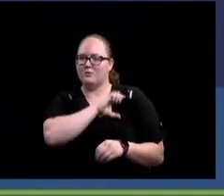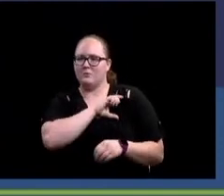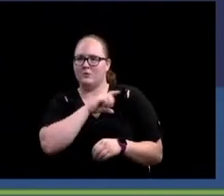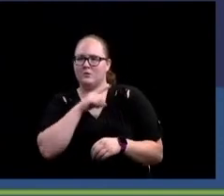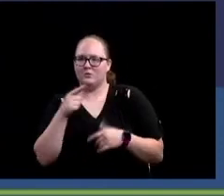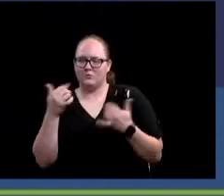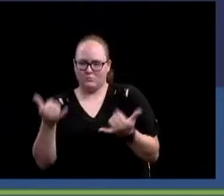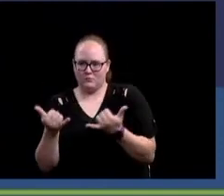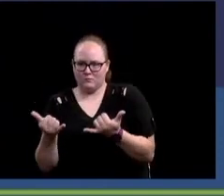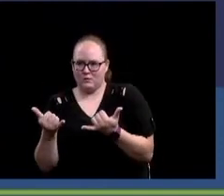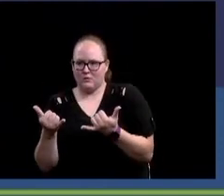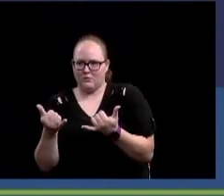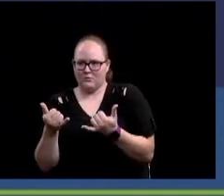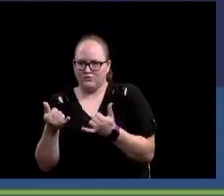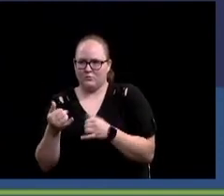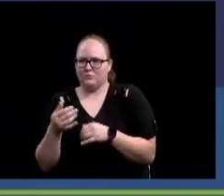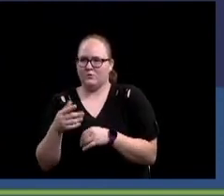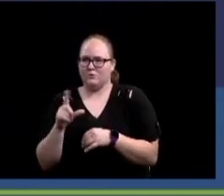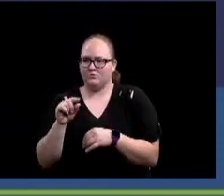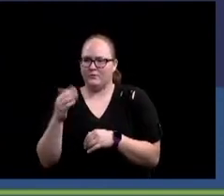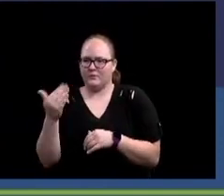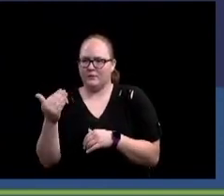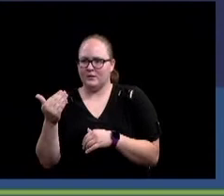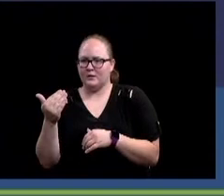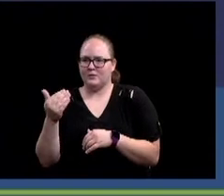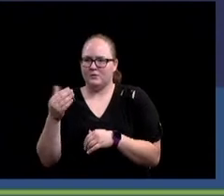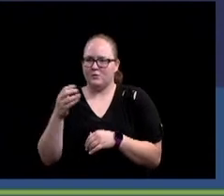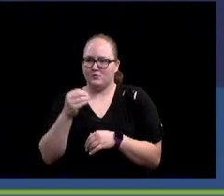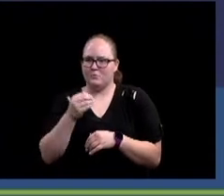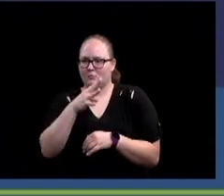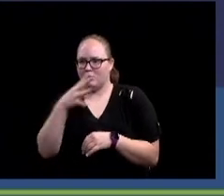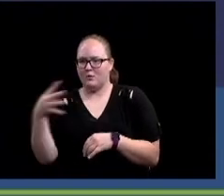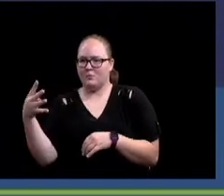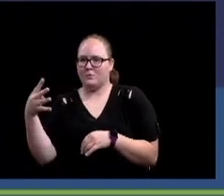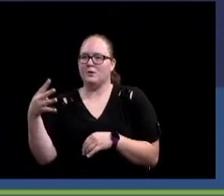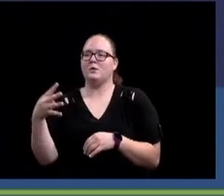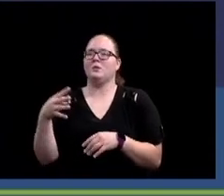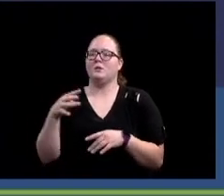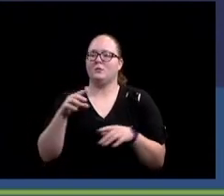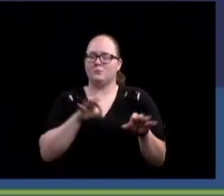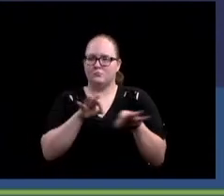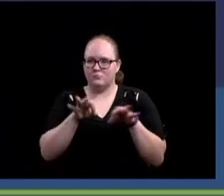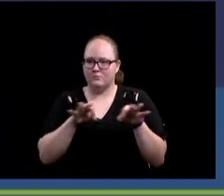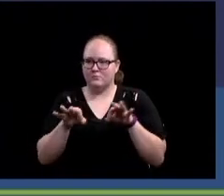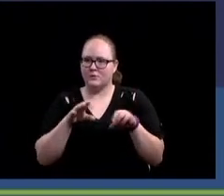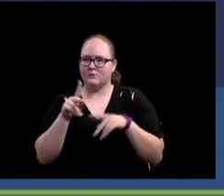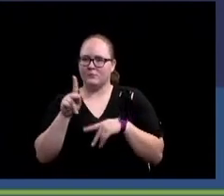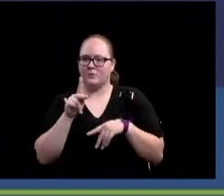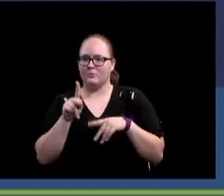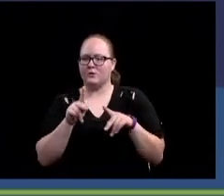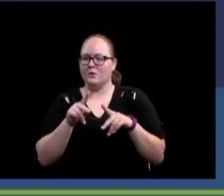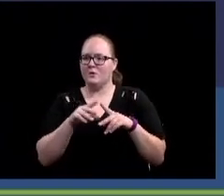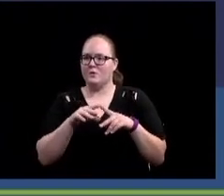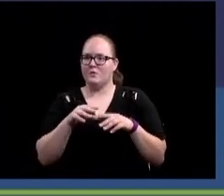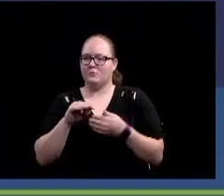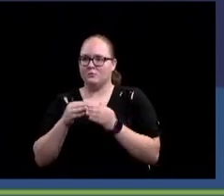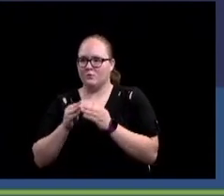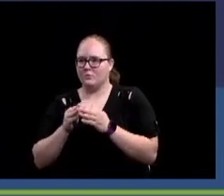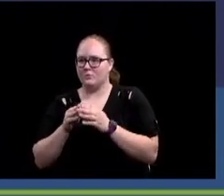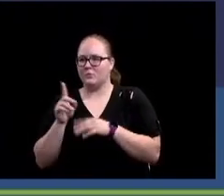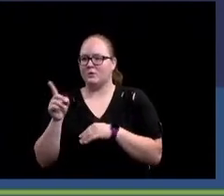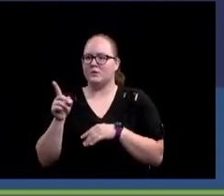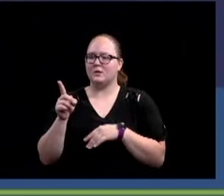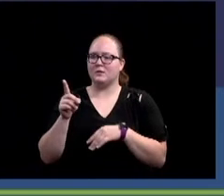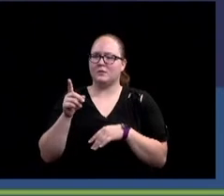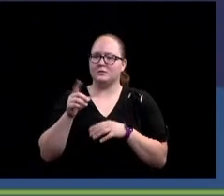formed a panel selected from law enforcement officers and executives, community members, civic leaders, advocates, researchers, academics, and